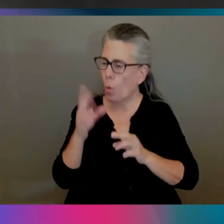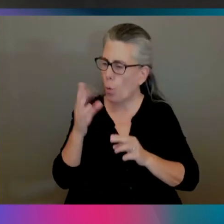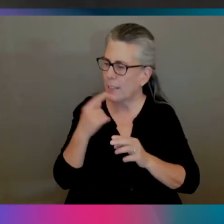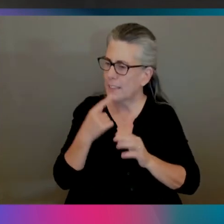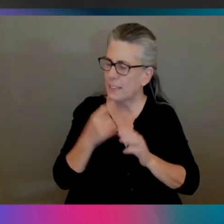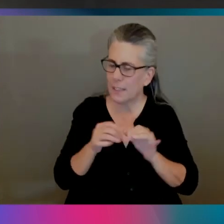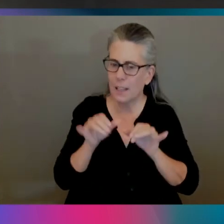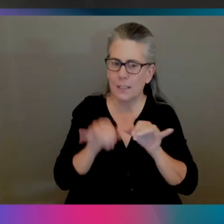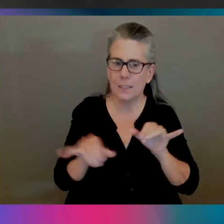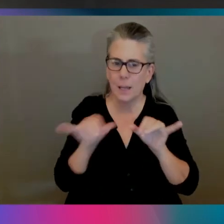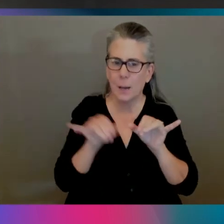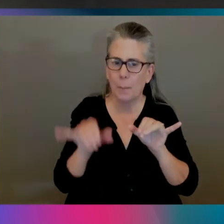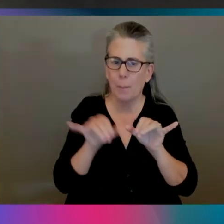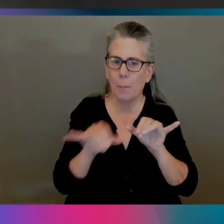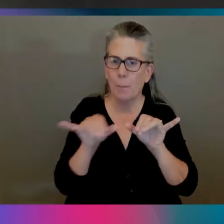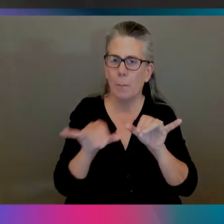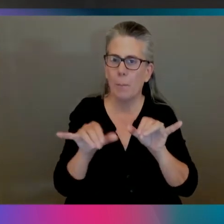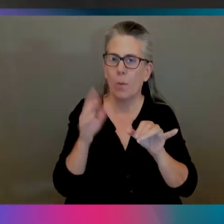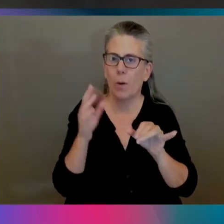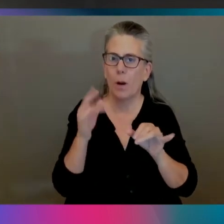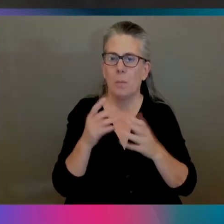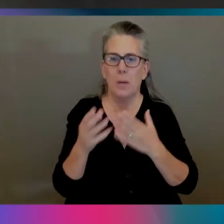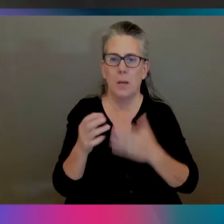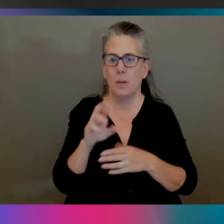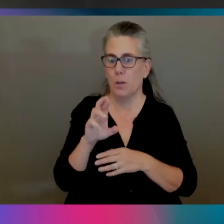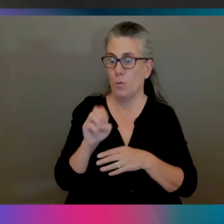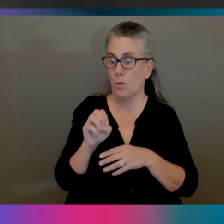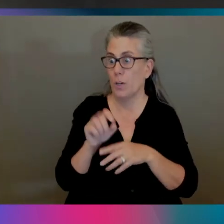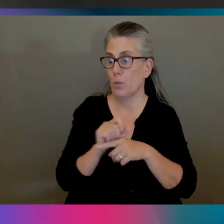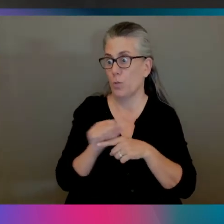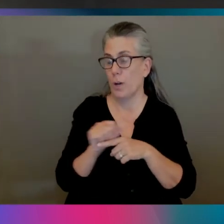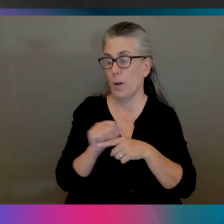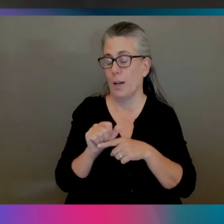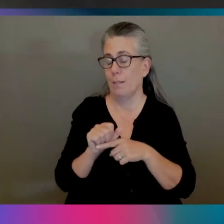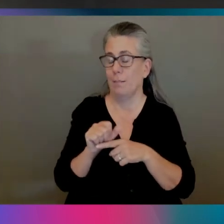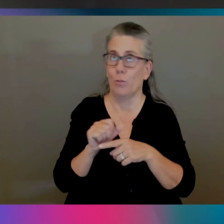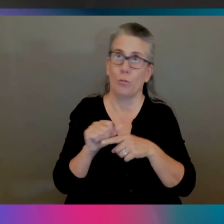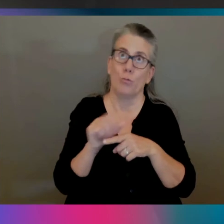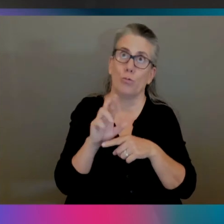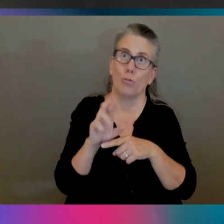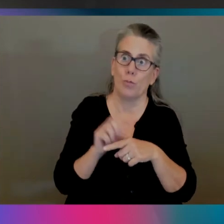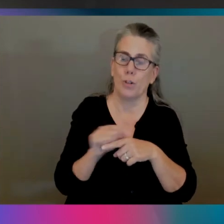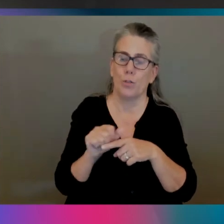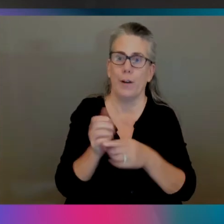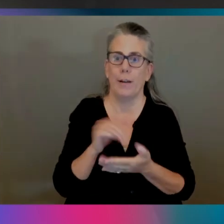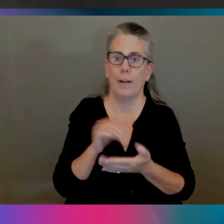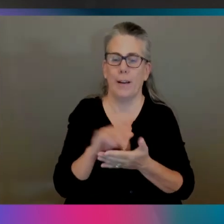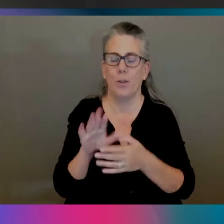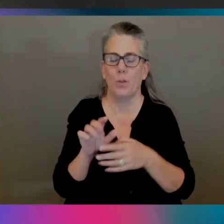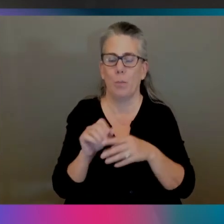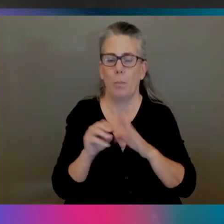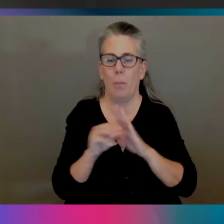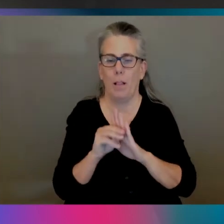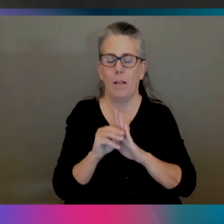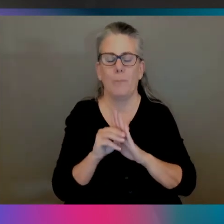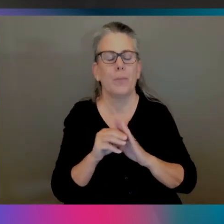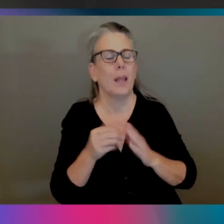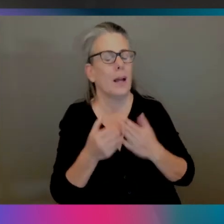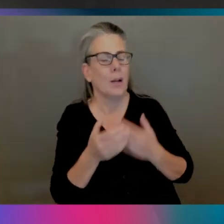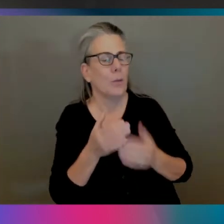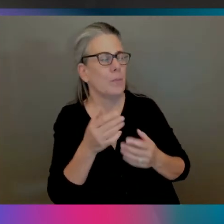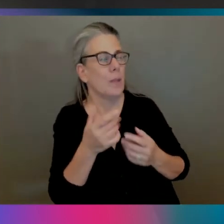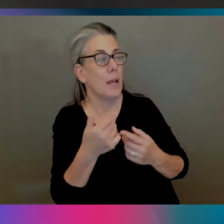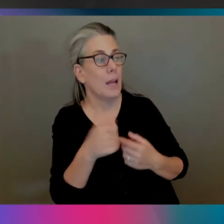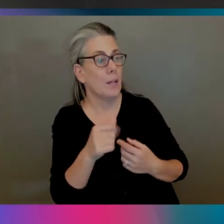do that. Unless you need to retrain your data. Yeah. Your model. So are there any questions about this process